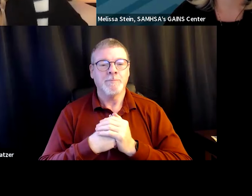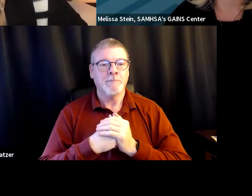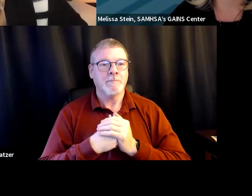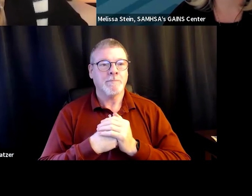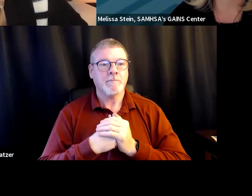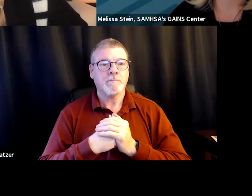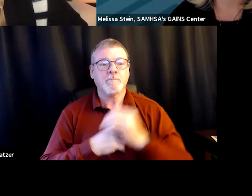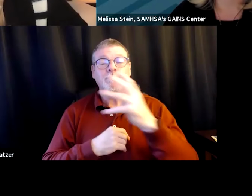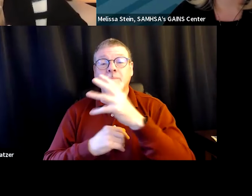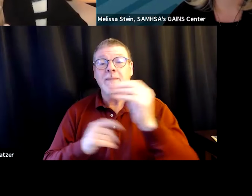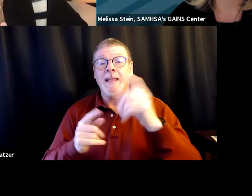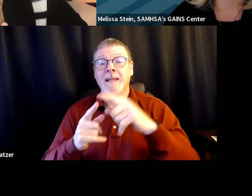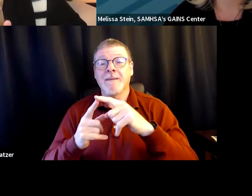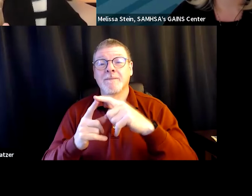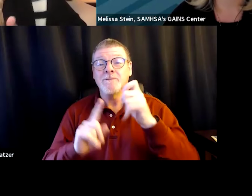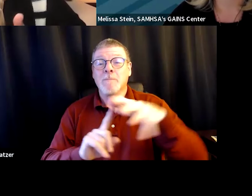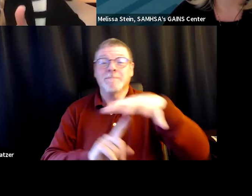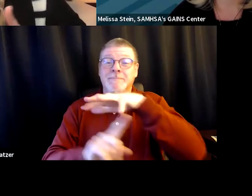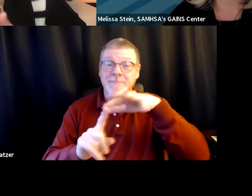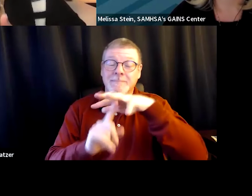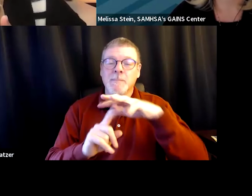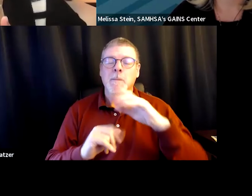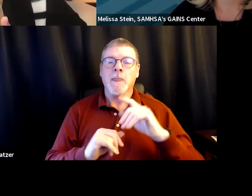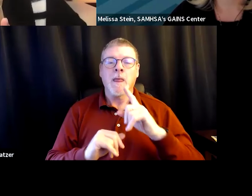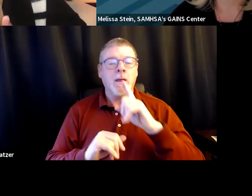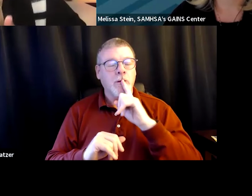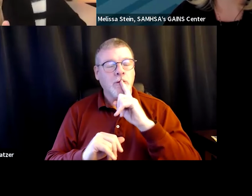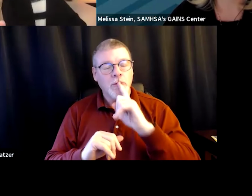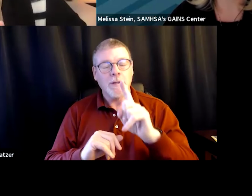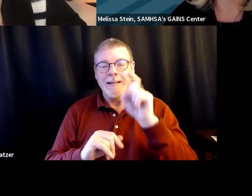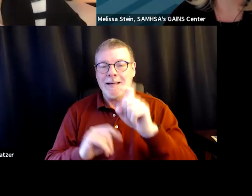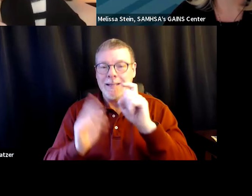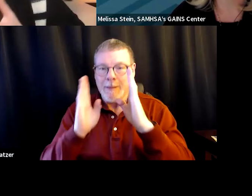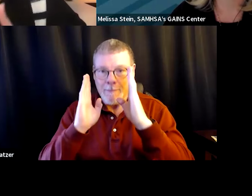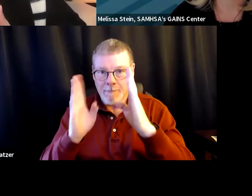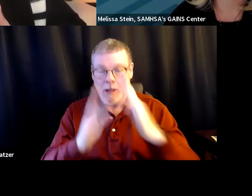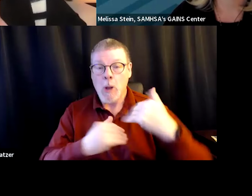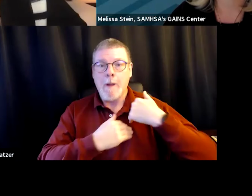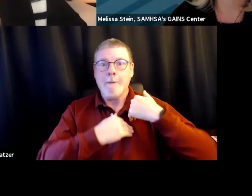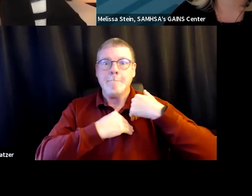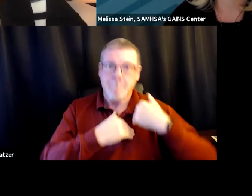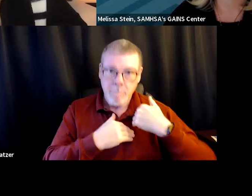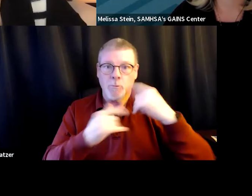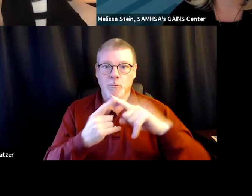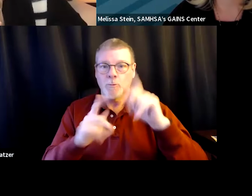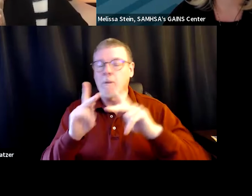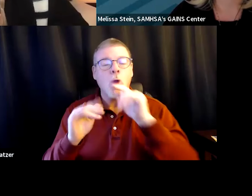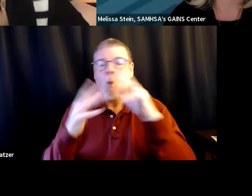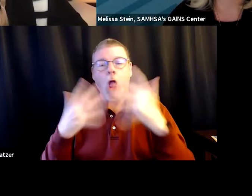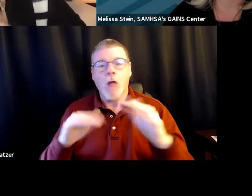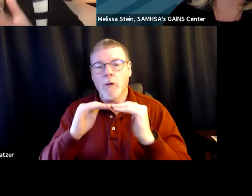an ecological systems perspective, I think we need to be really mindful about enhancing the burden of folks who are already doing so much.